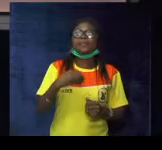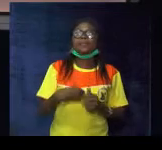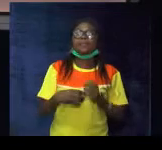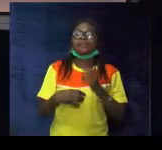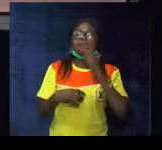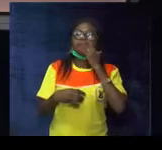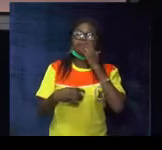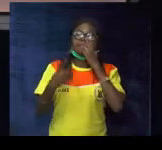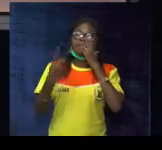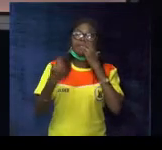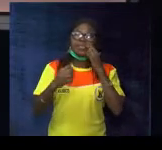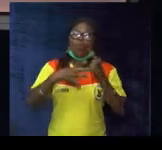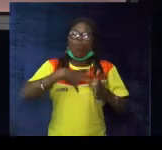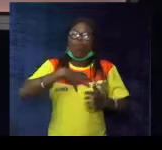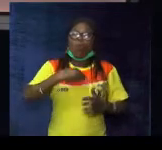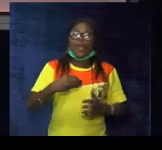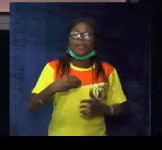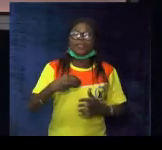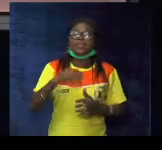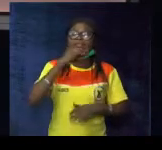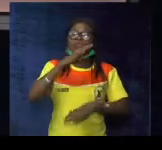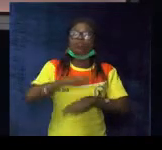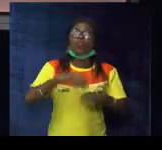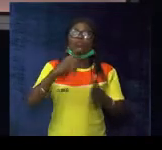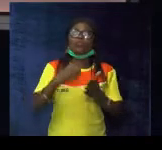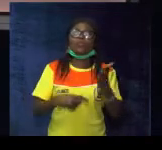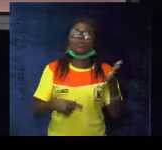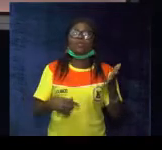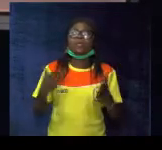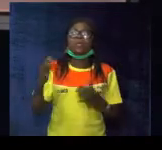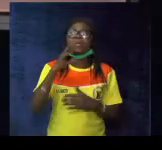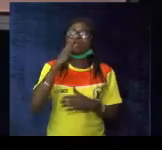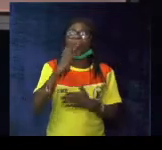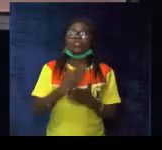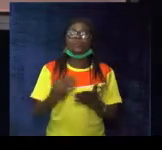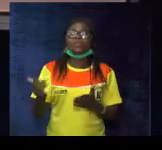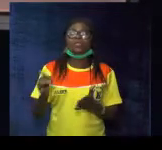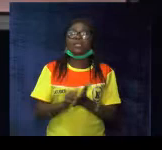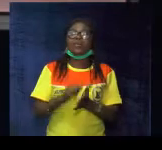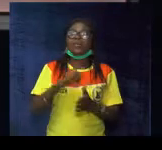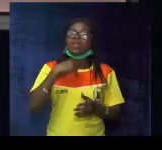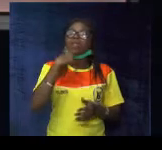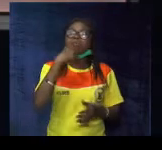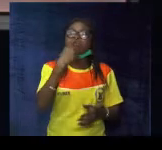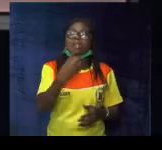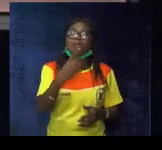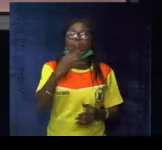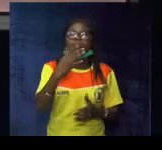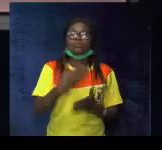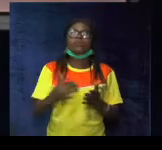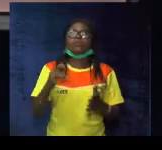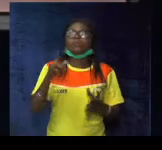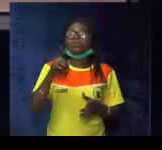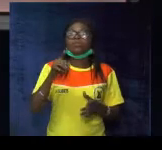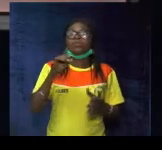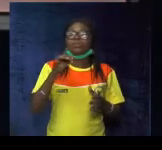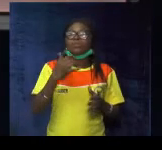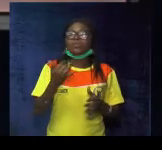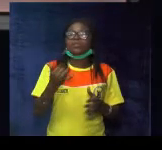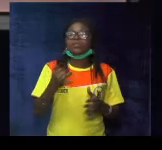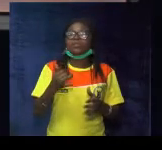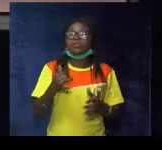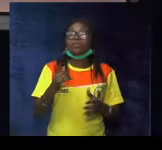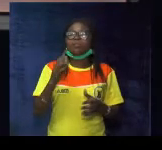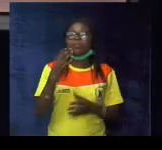semicircle. The white part is called what? There is something that should tell you the answer to that on the diagram. It is